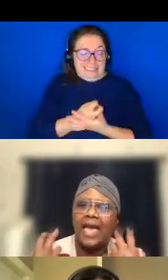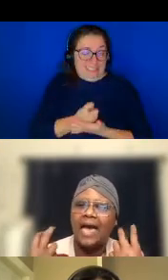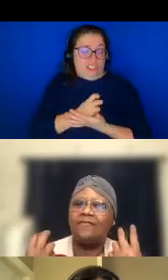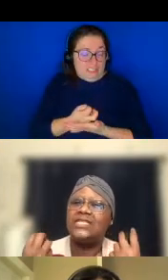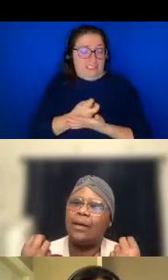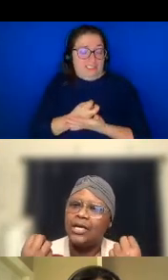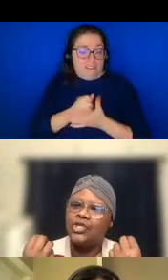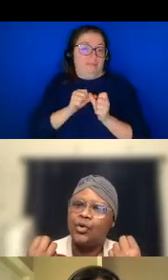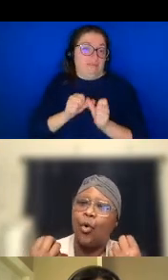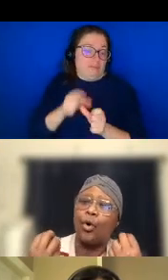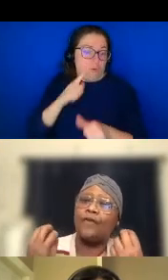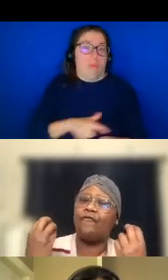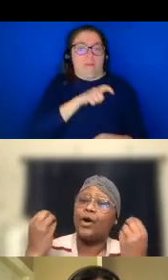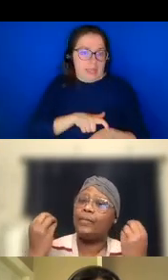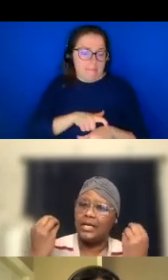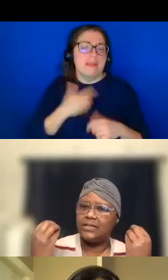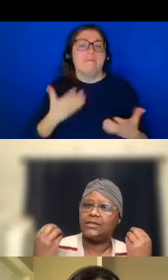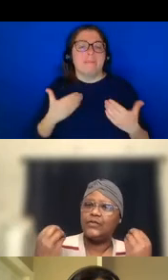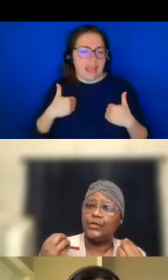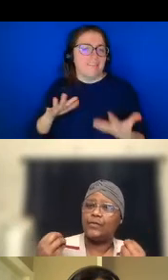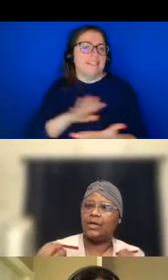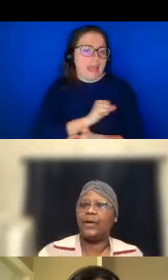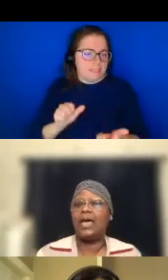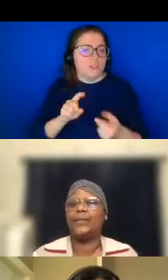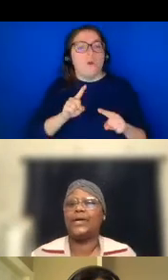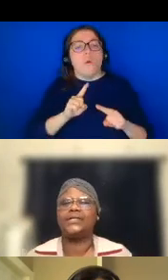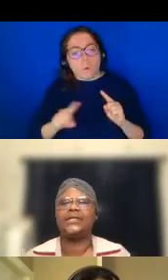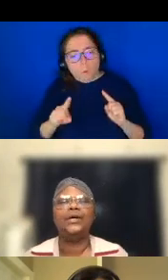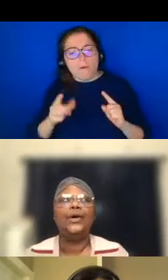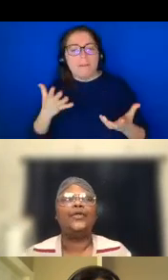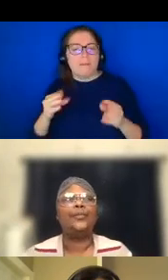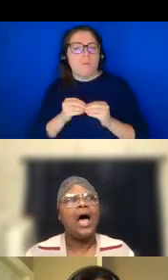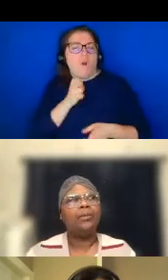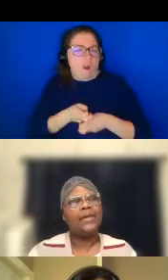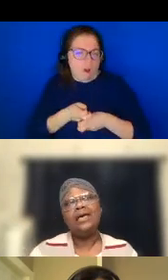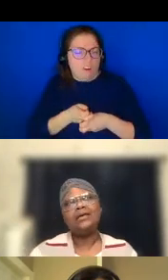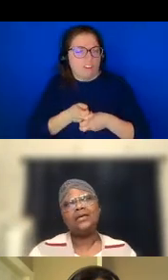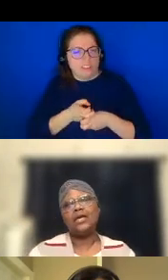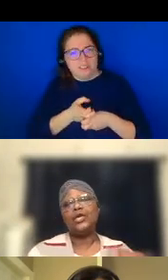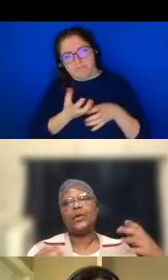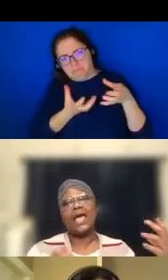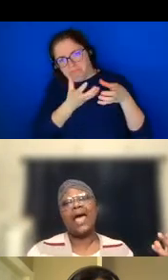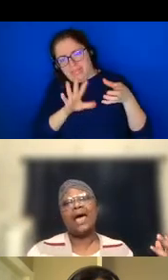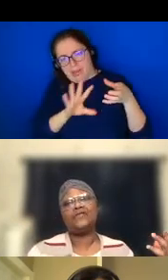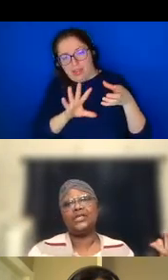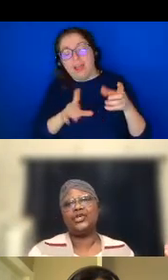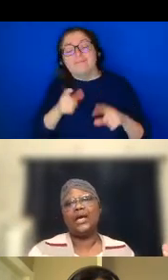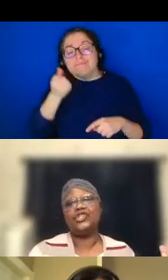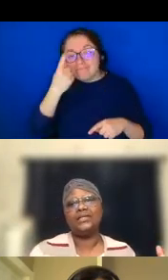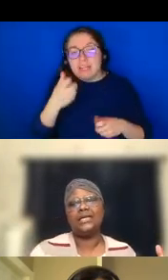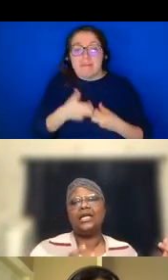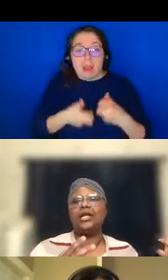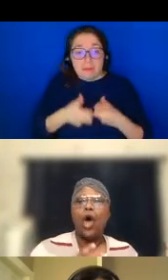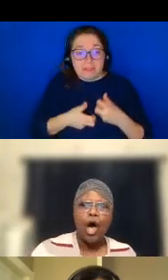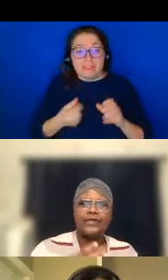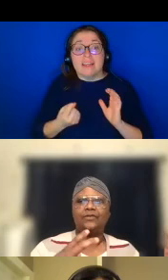may have damage or firmness to their hippocampus. The problem is that you can have situations